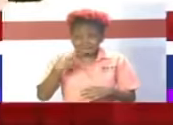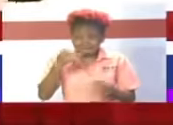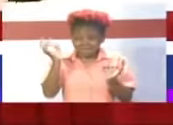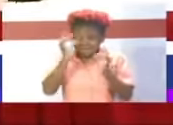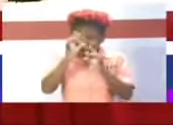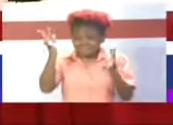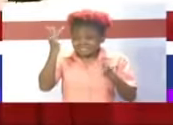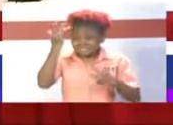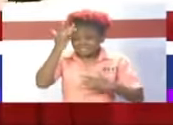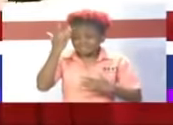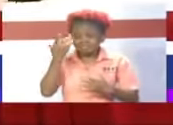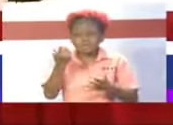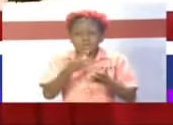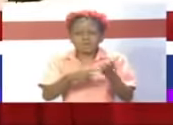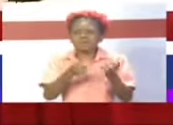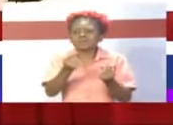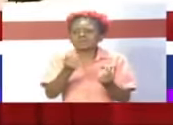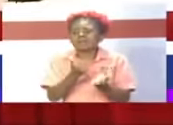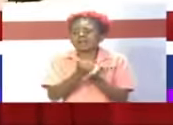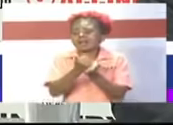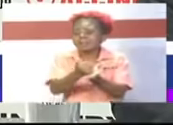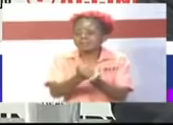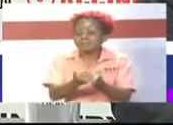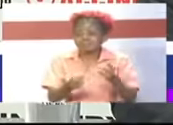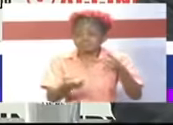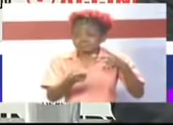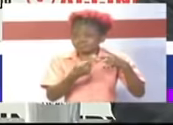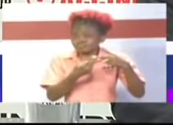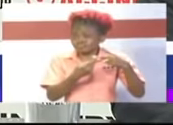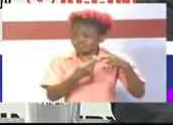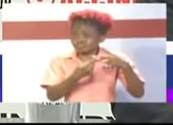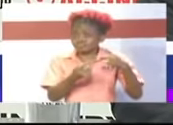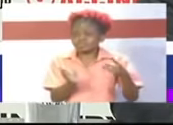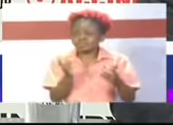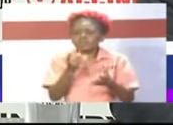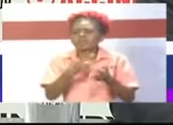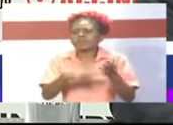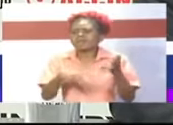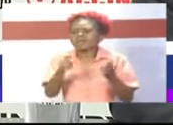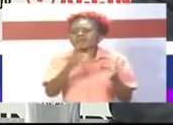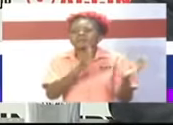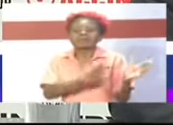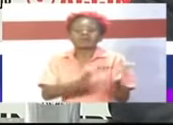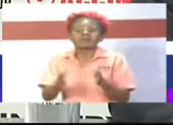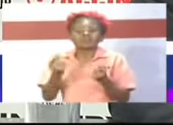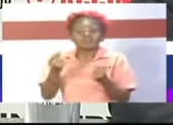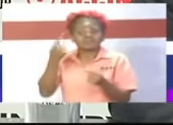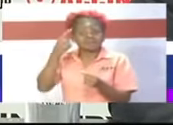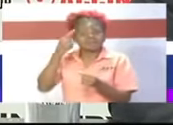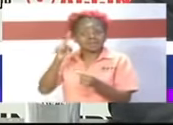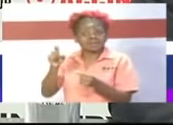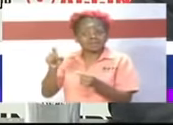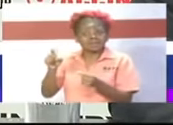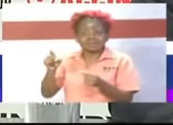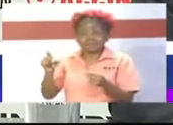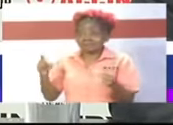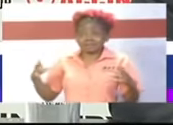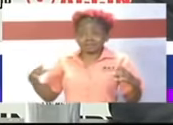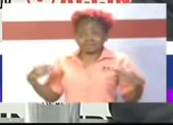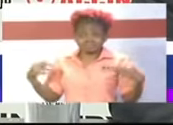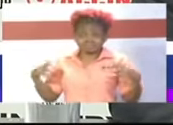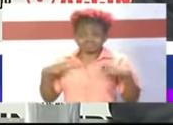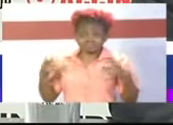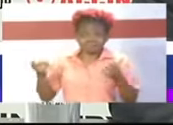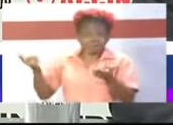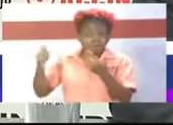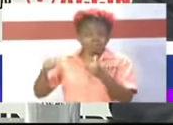Okay, thank you. Not sure if you were tuned in when we went through these slides, but we did specifically mention that for those immunocompromised individuals,